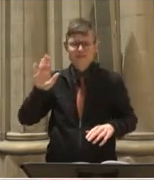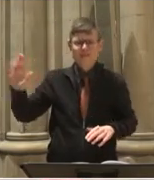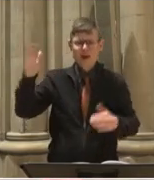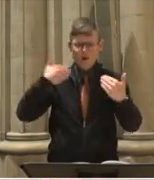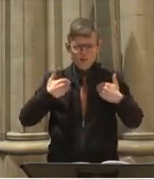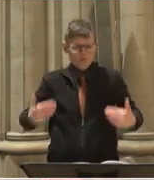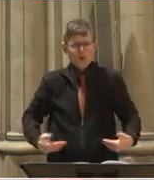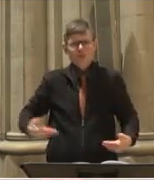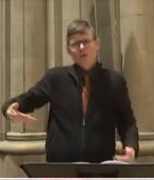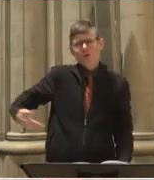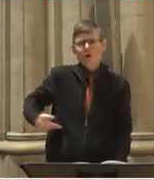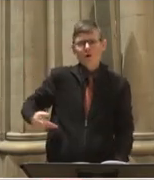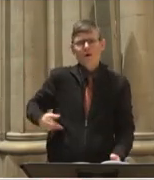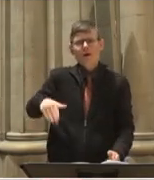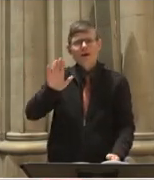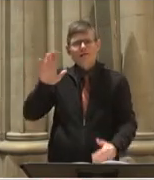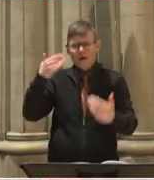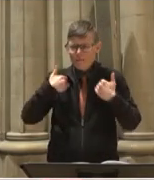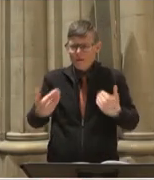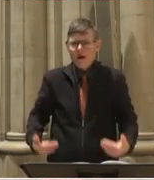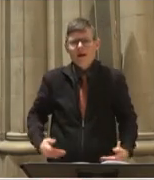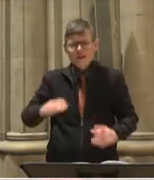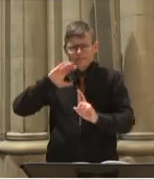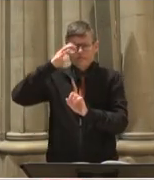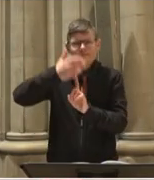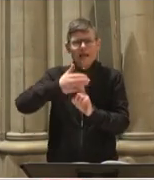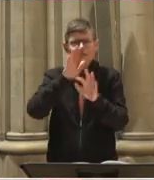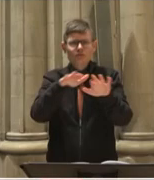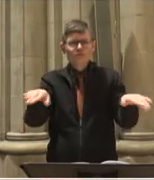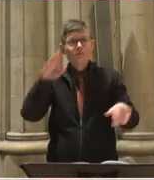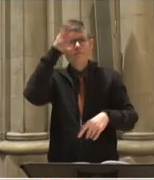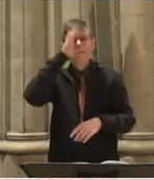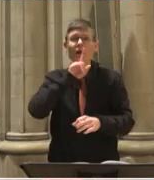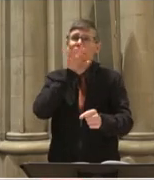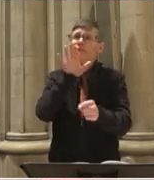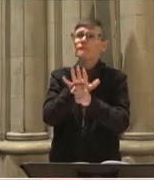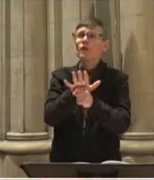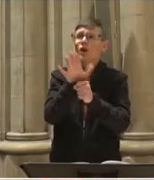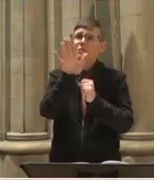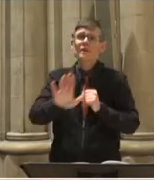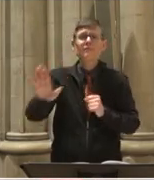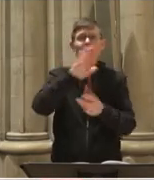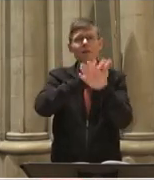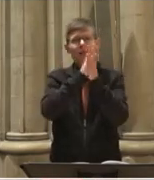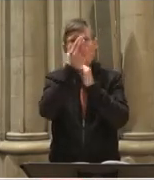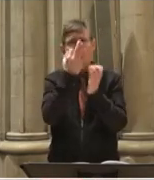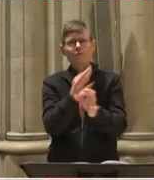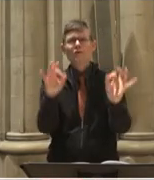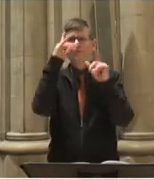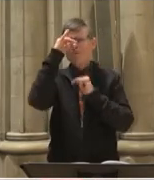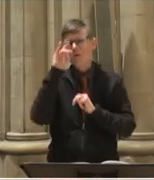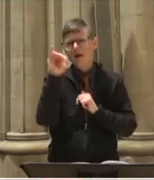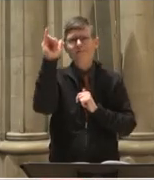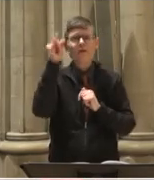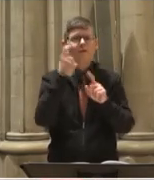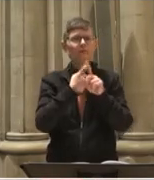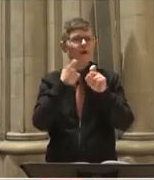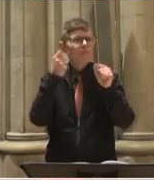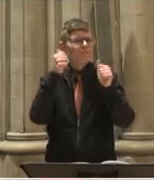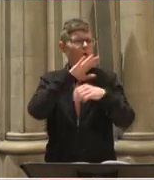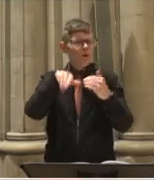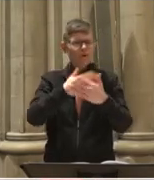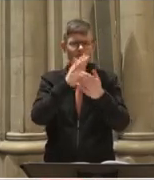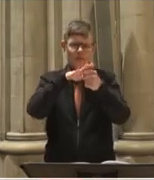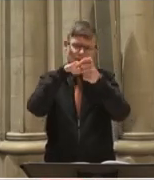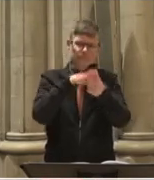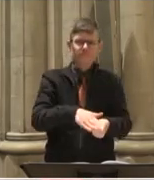their somebodiness as children of God is affirmed, and they are free forever from the indignities